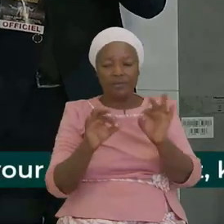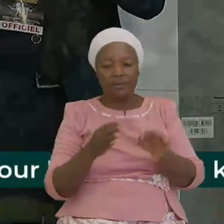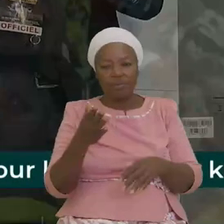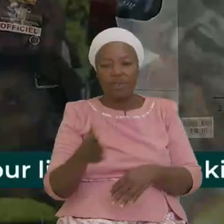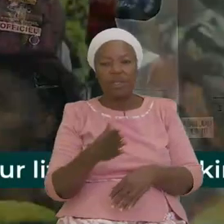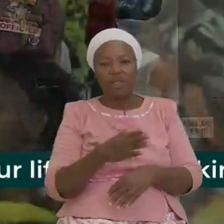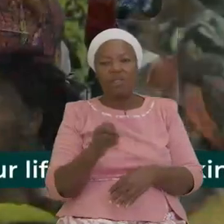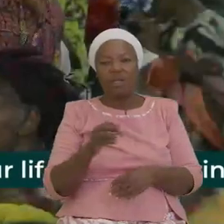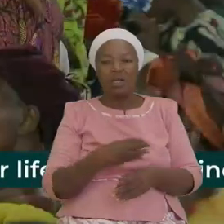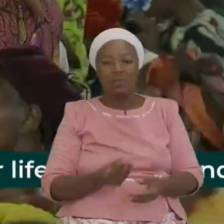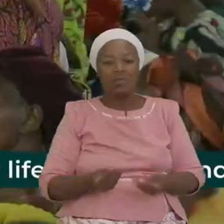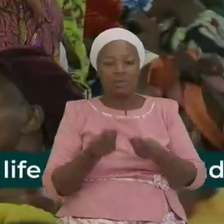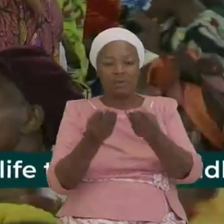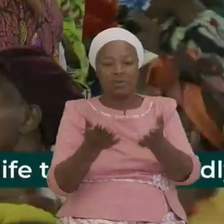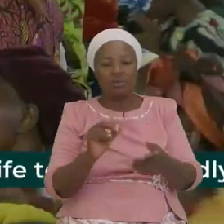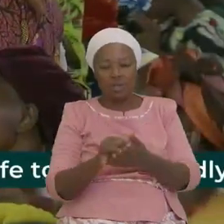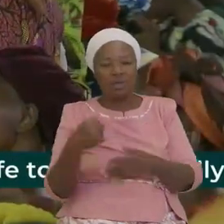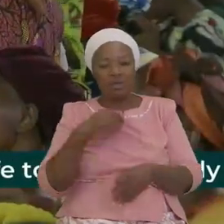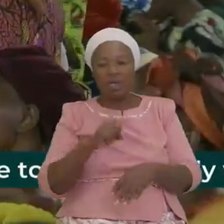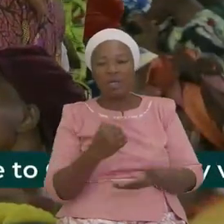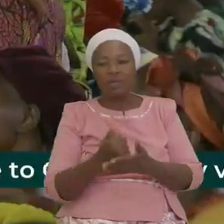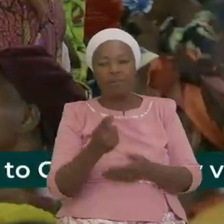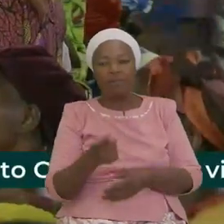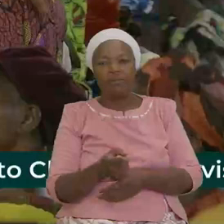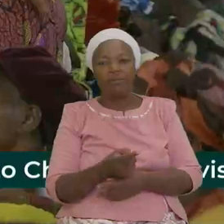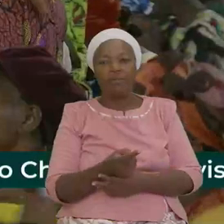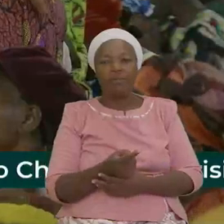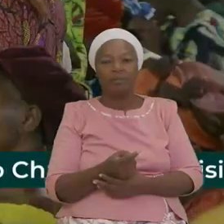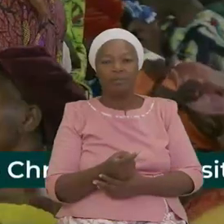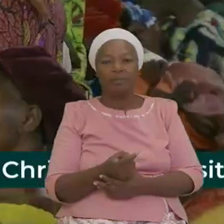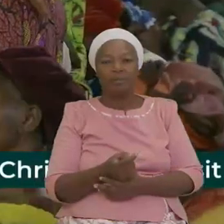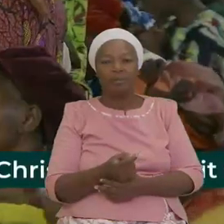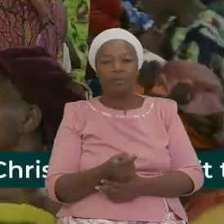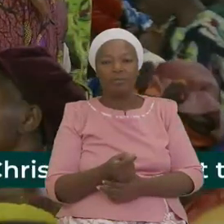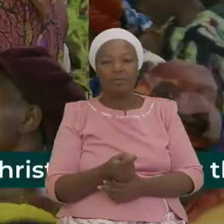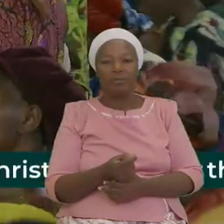you can feel the slip so that we can help you.